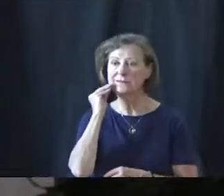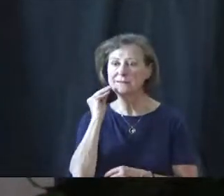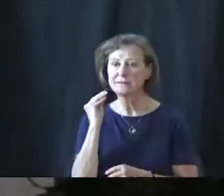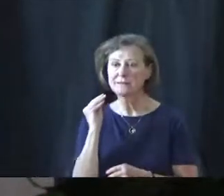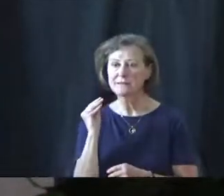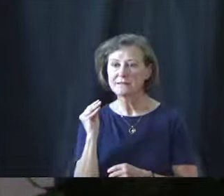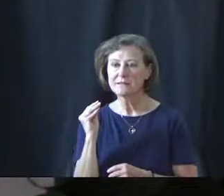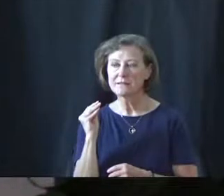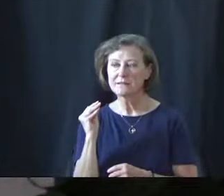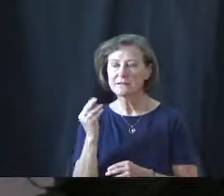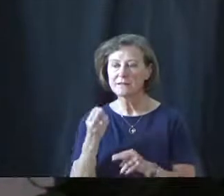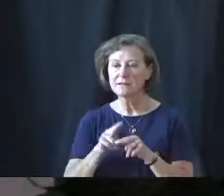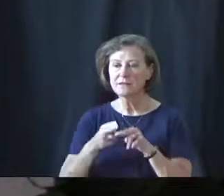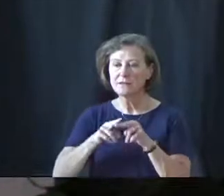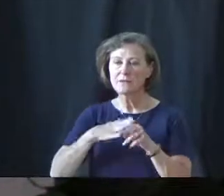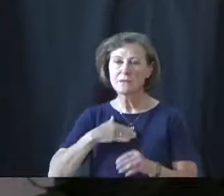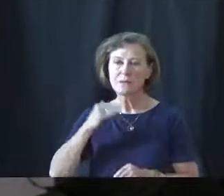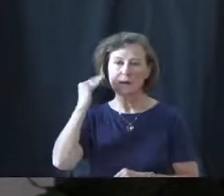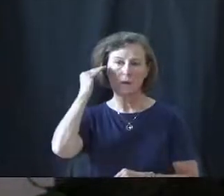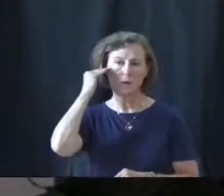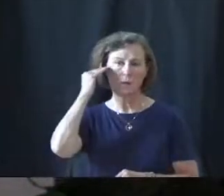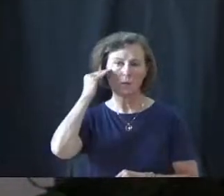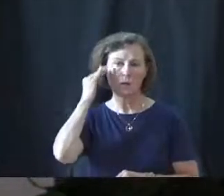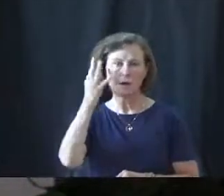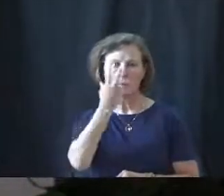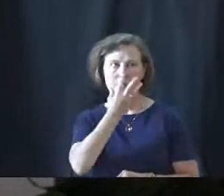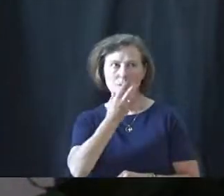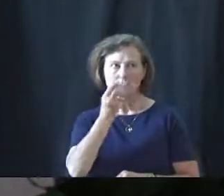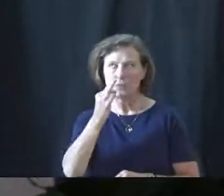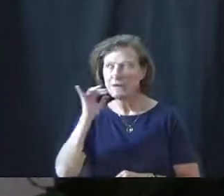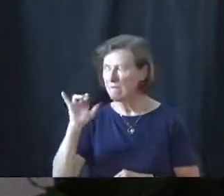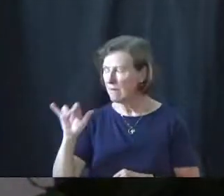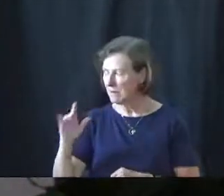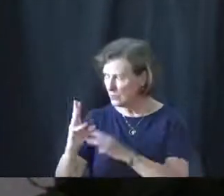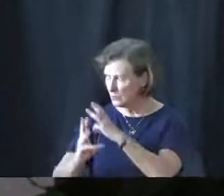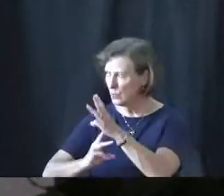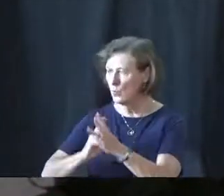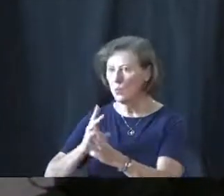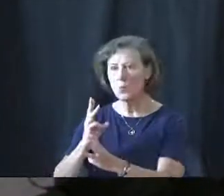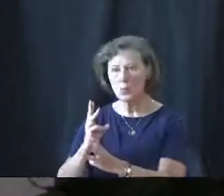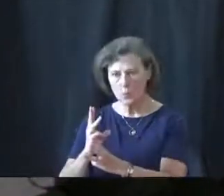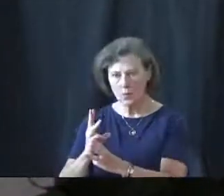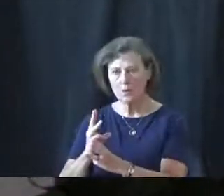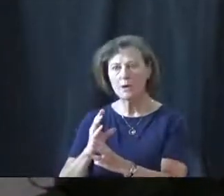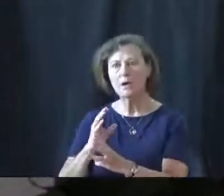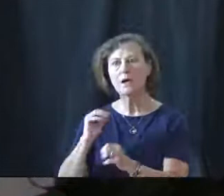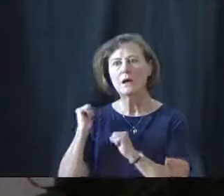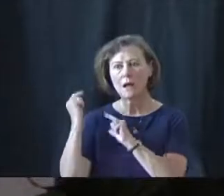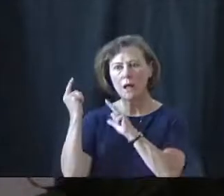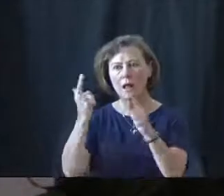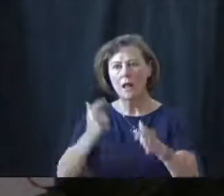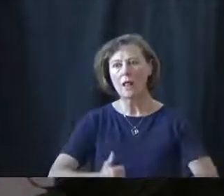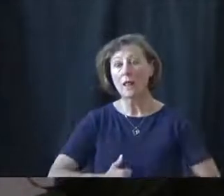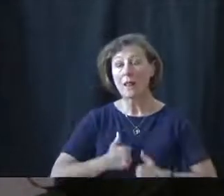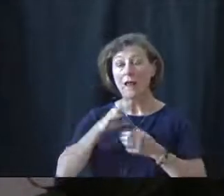increasing awareness of the beauty of this world and all the life within